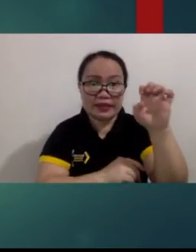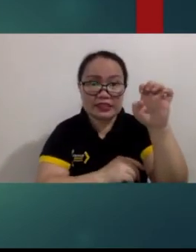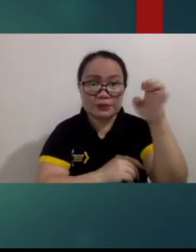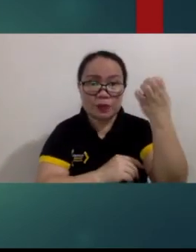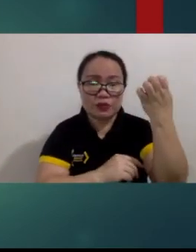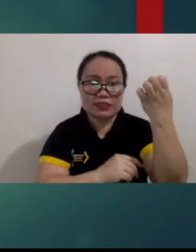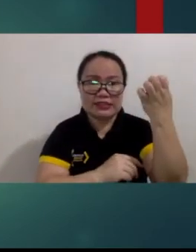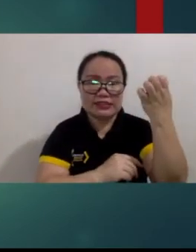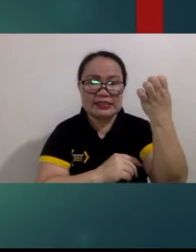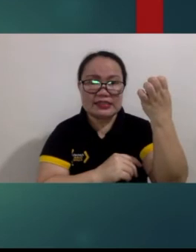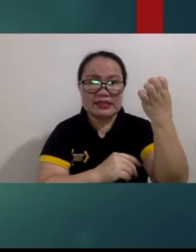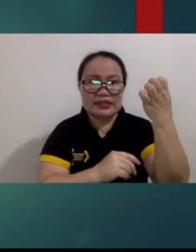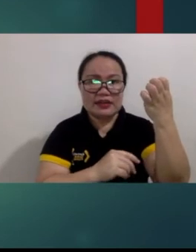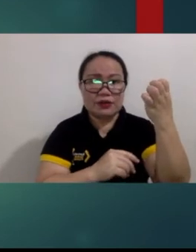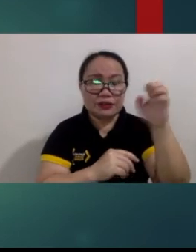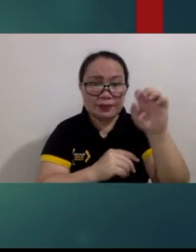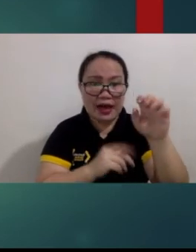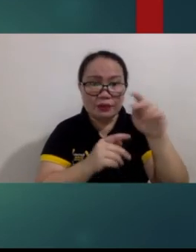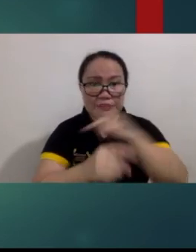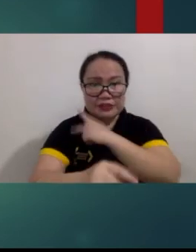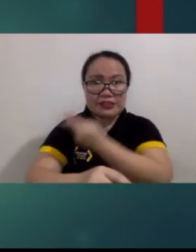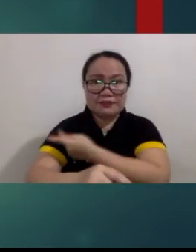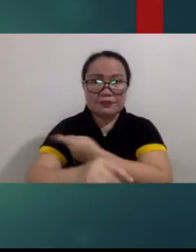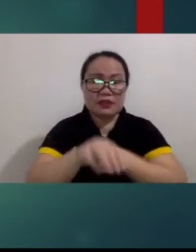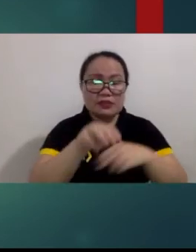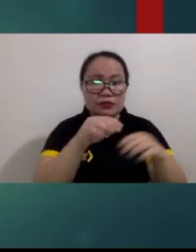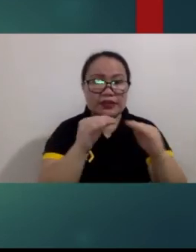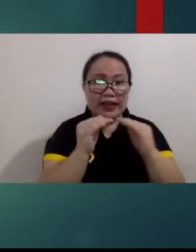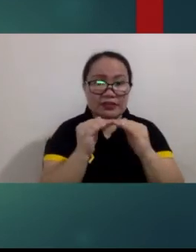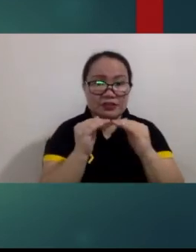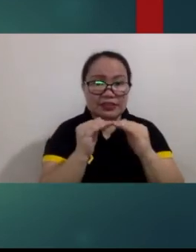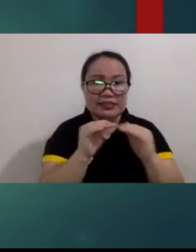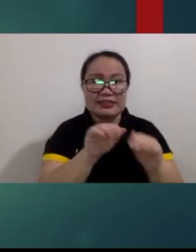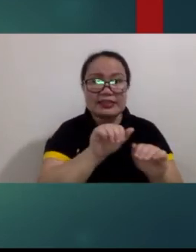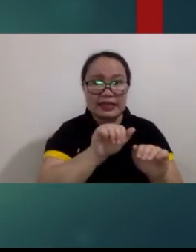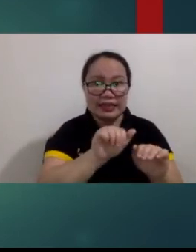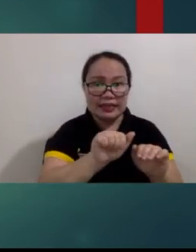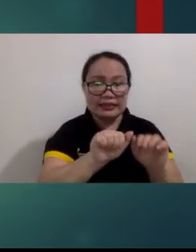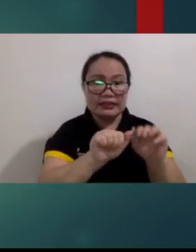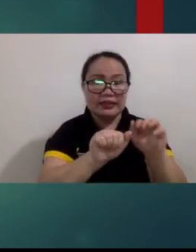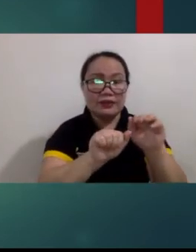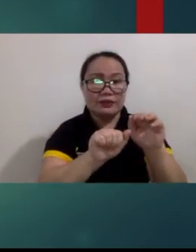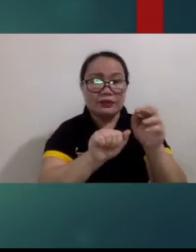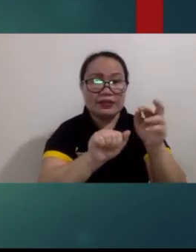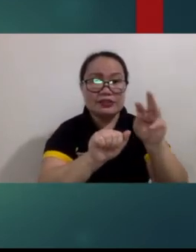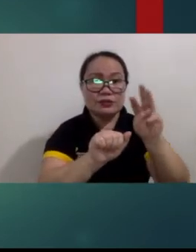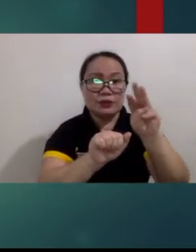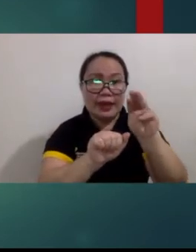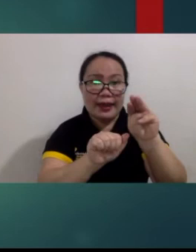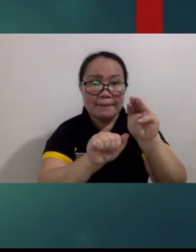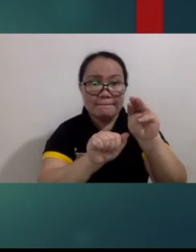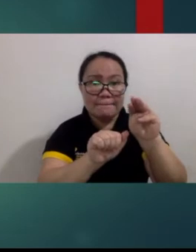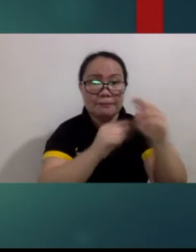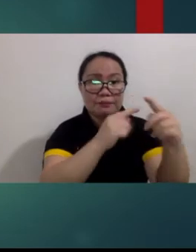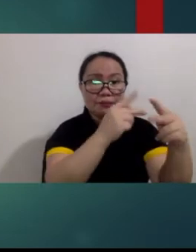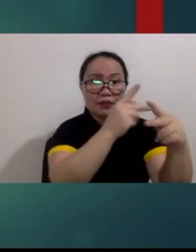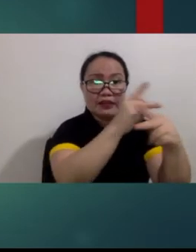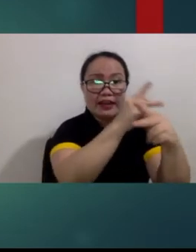the exponents or the powers. So the answer is a raised to